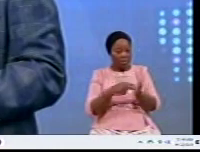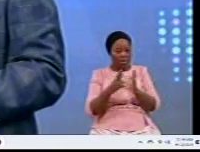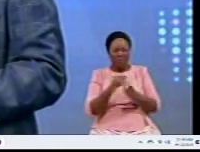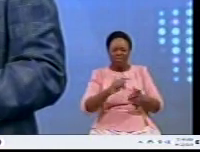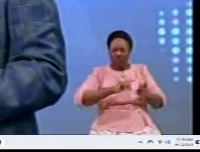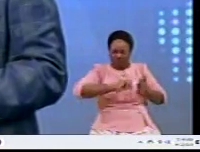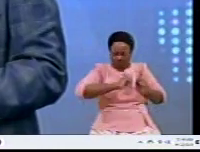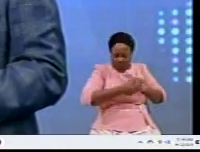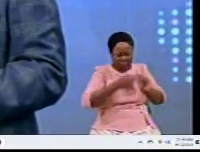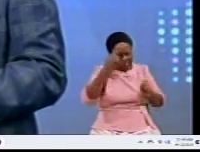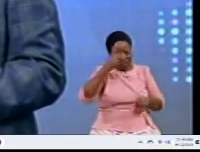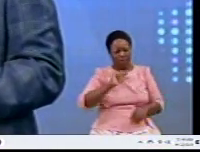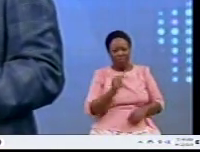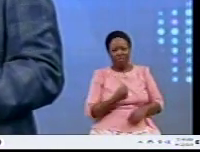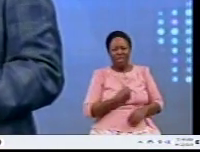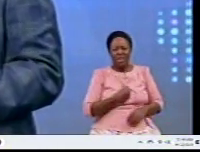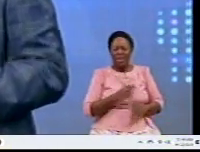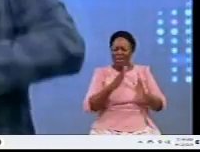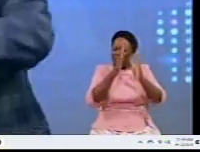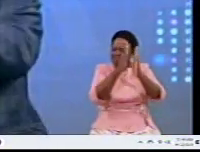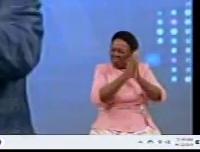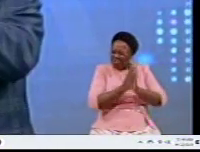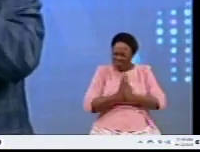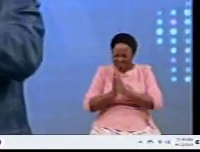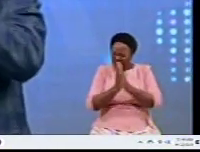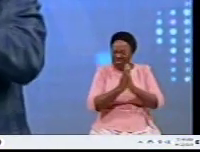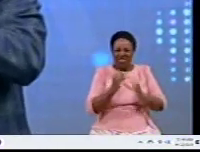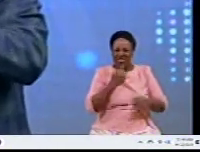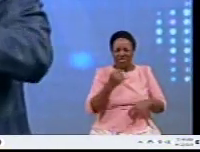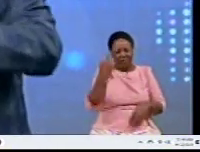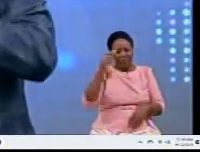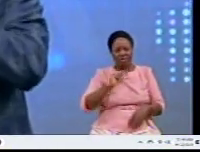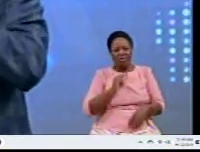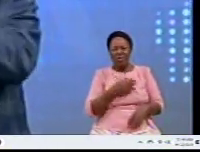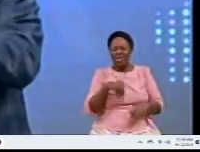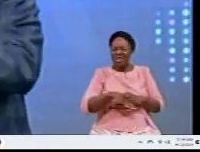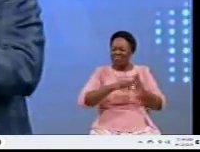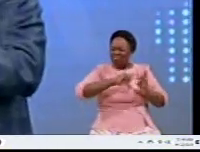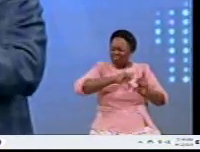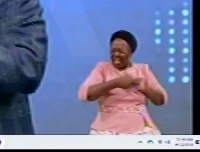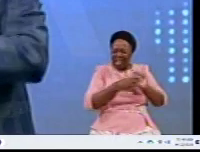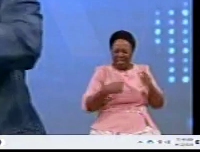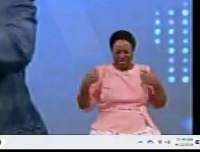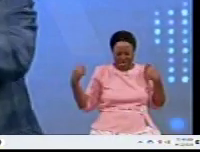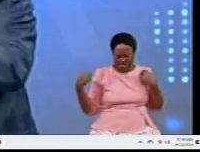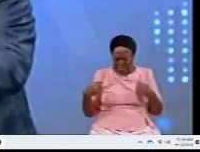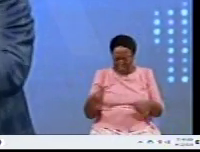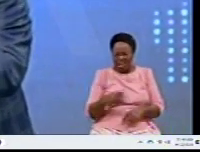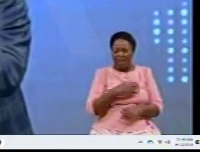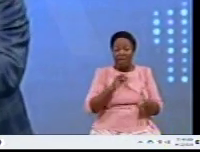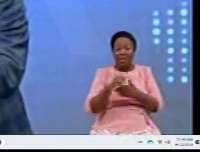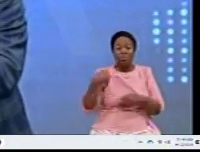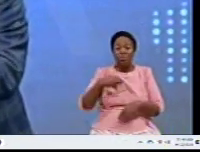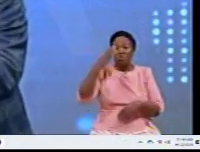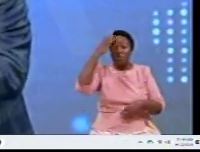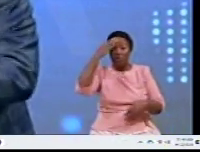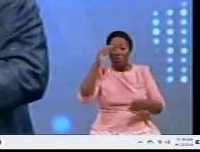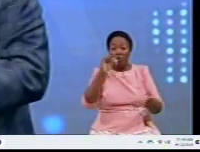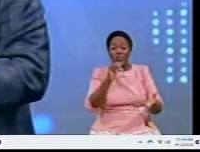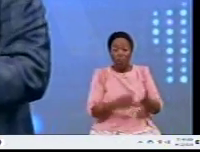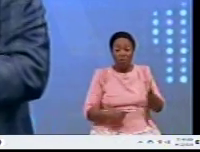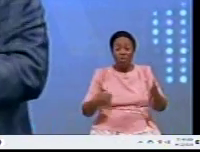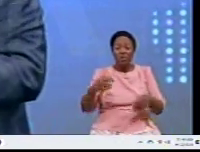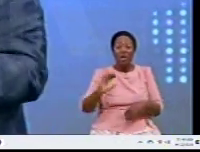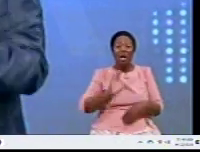for us. He prays for us in agony, that we will realize what our